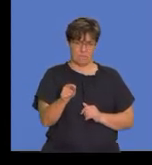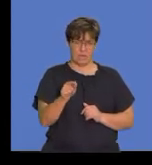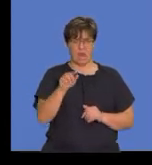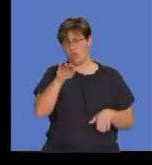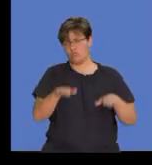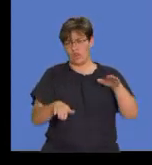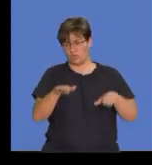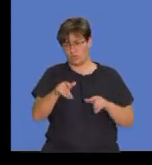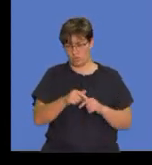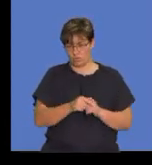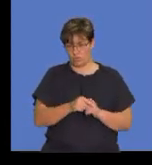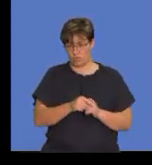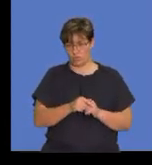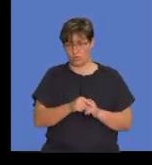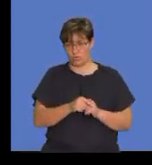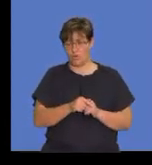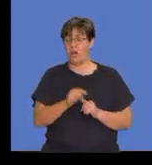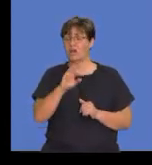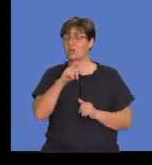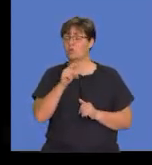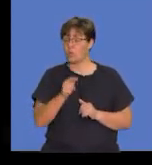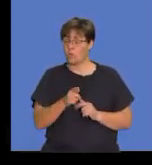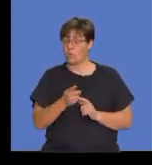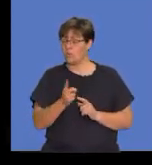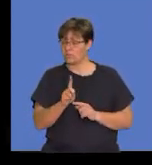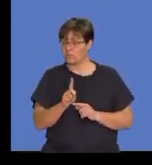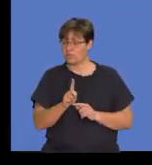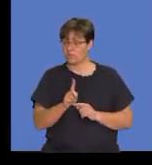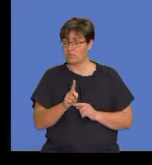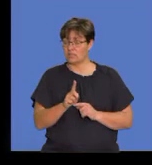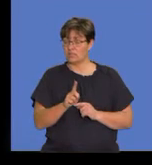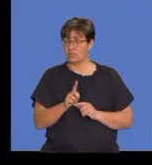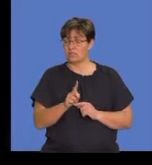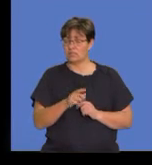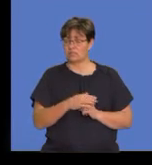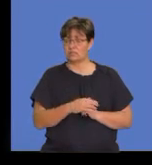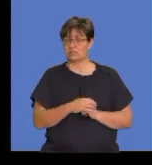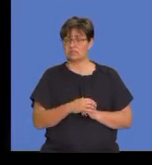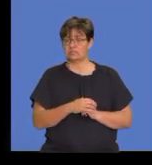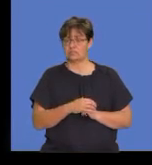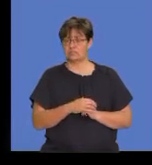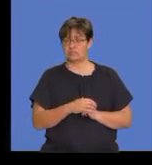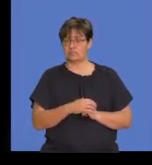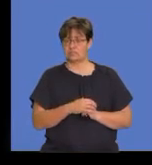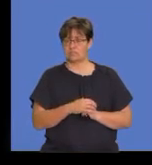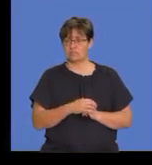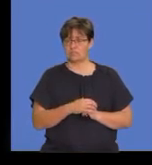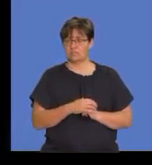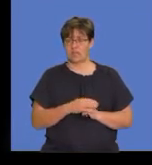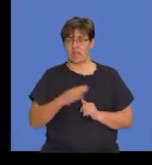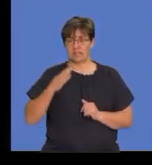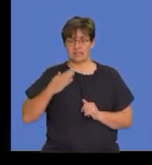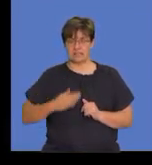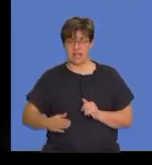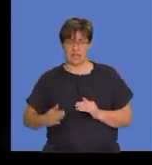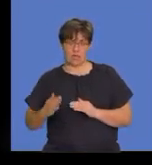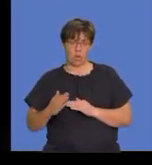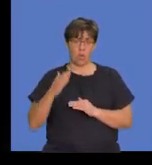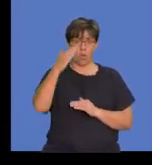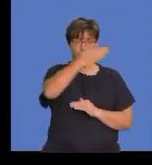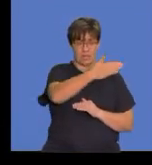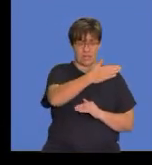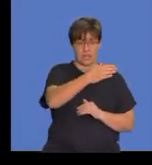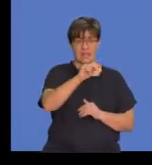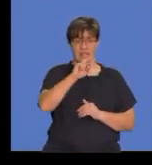these ratios, remember the definition of a ratio will be the length of the side opposite